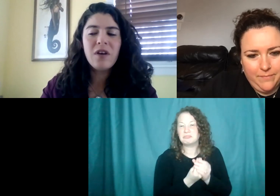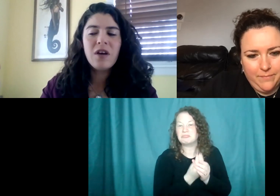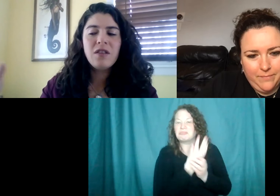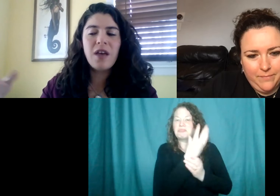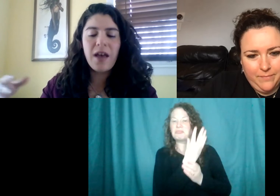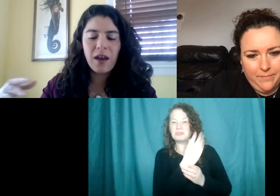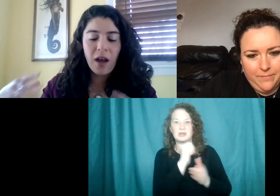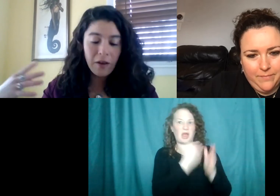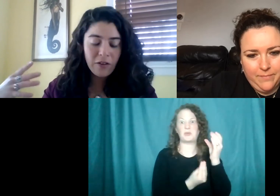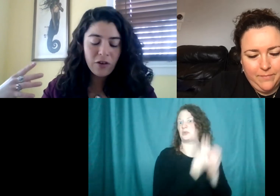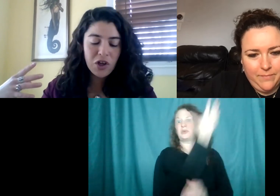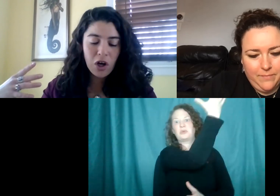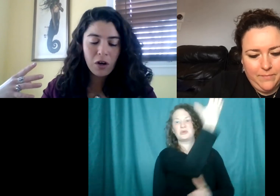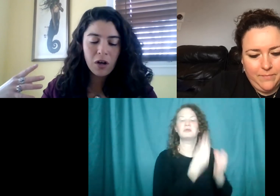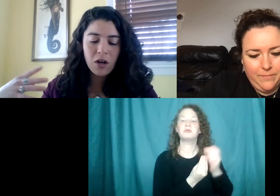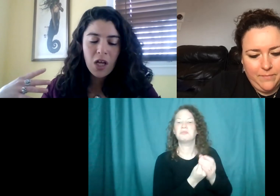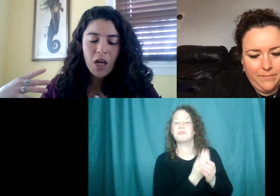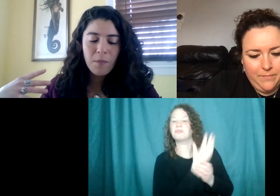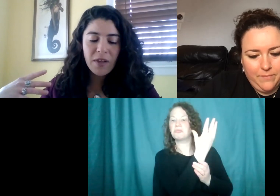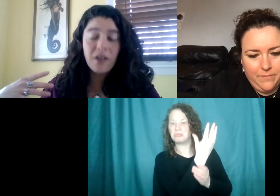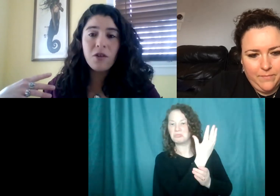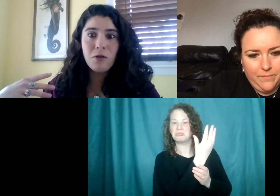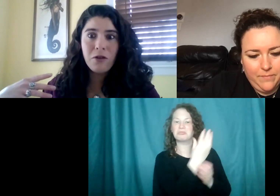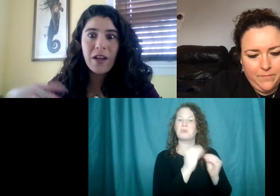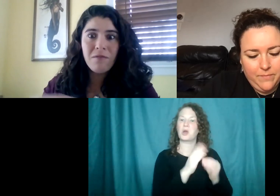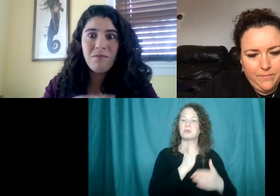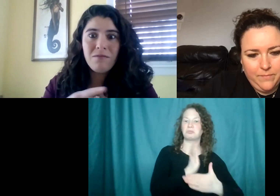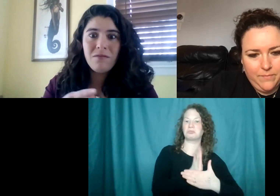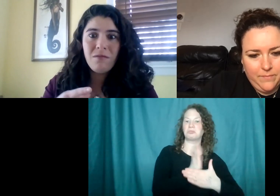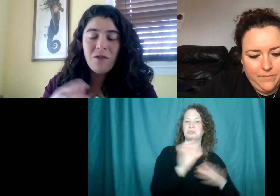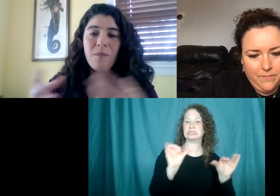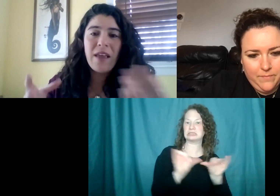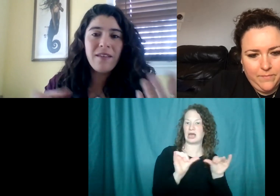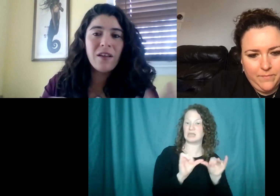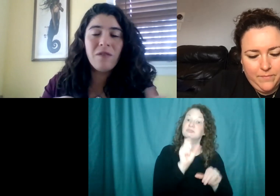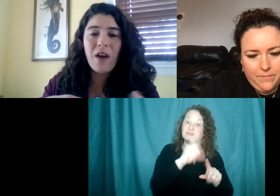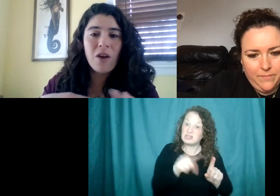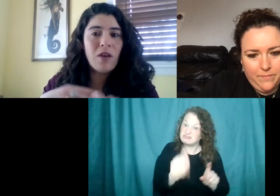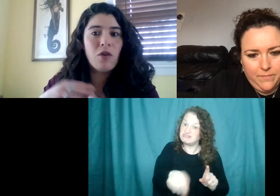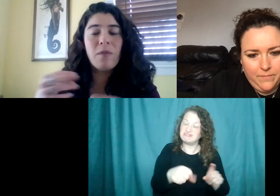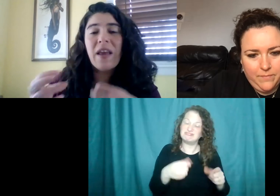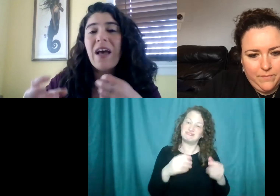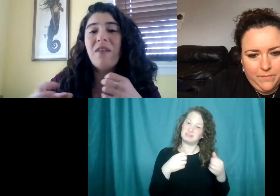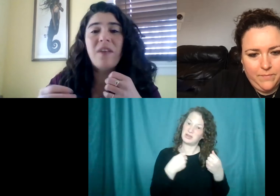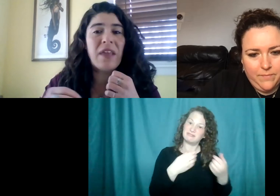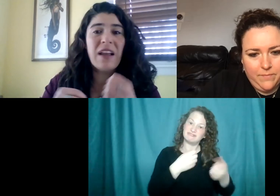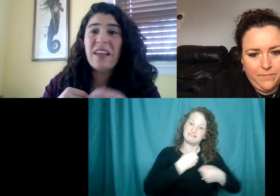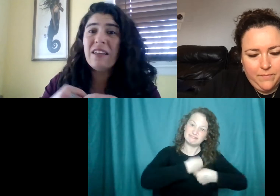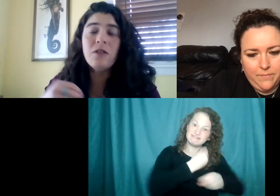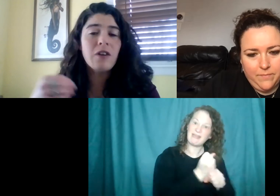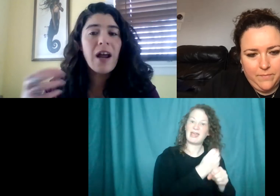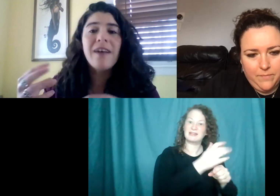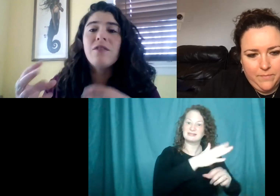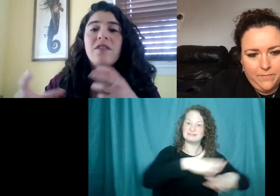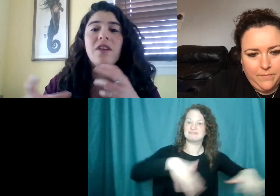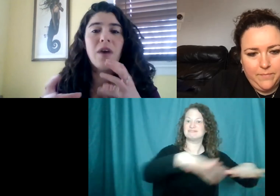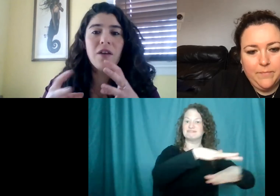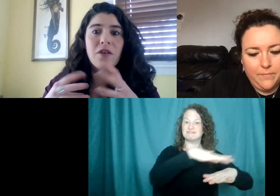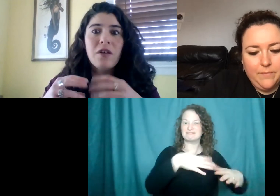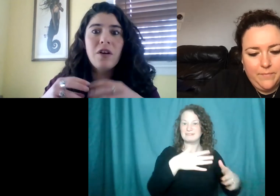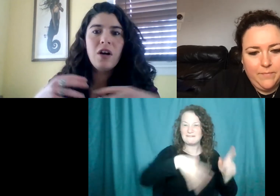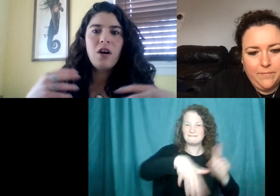kelps that I research are, but they do create space and environment. Or you might have something like eelgrass or